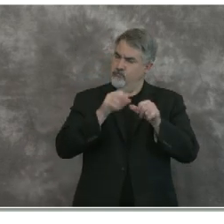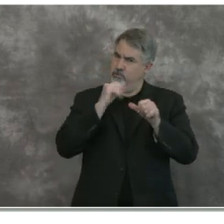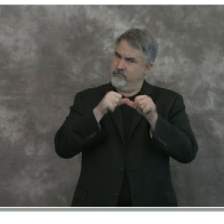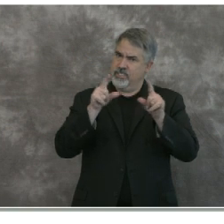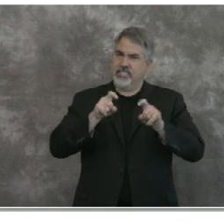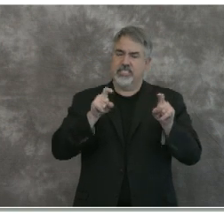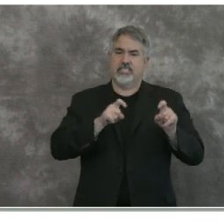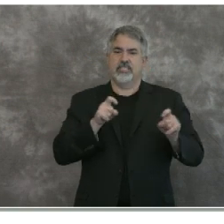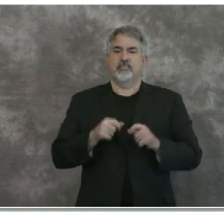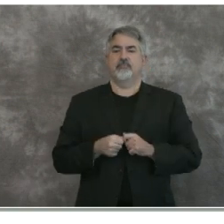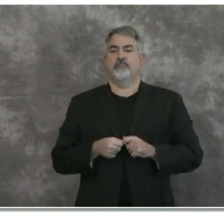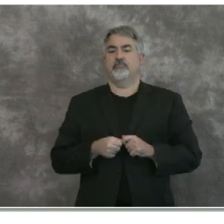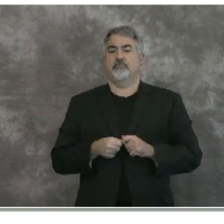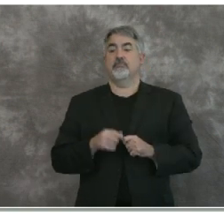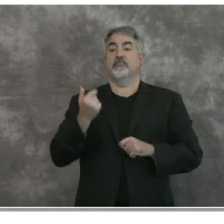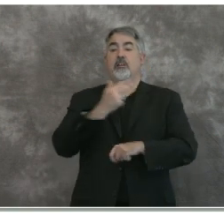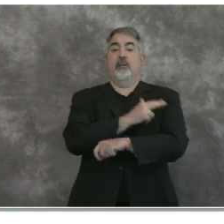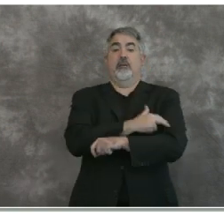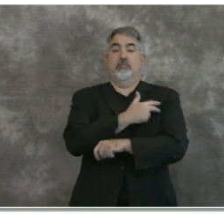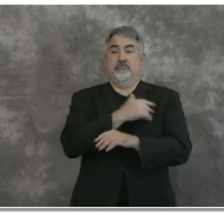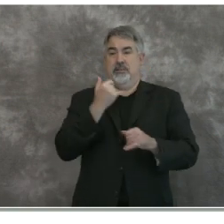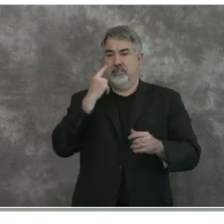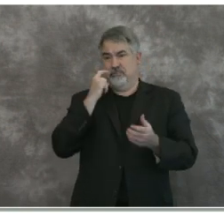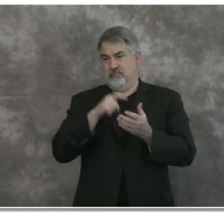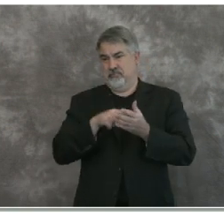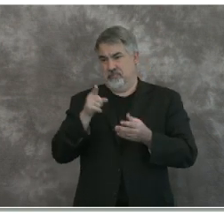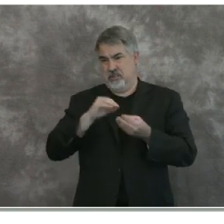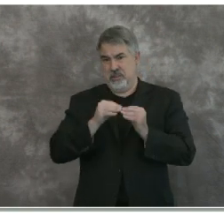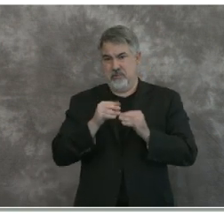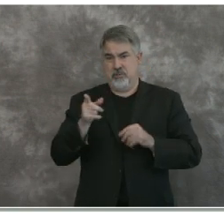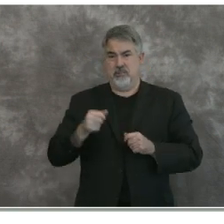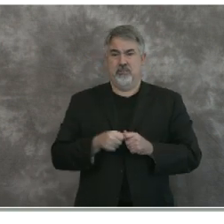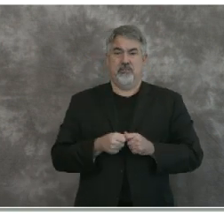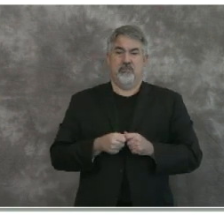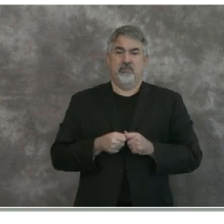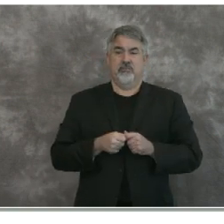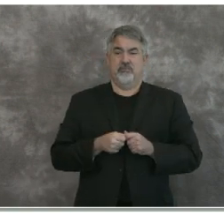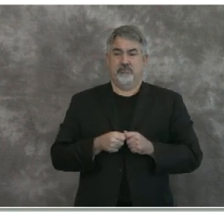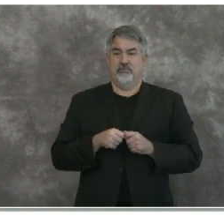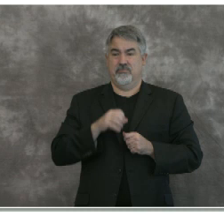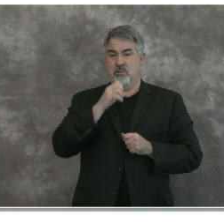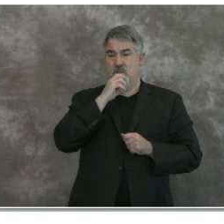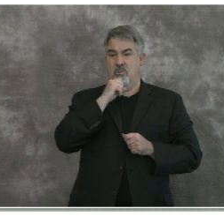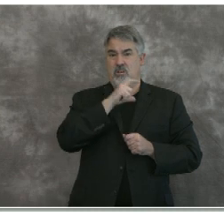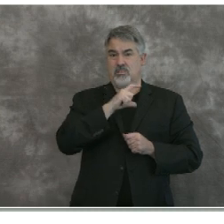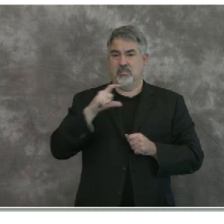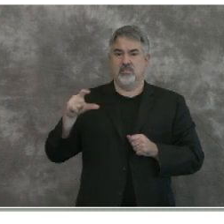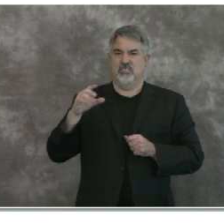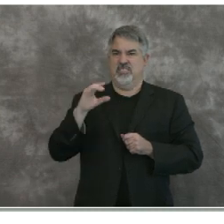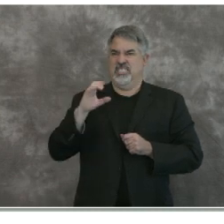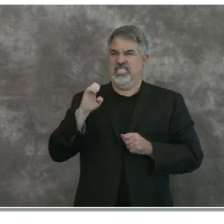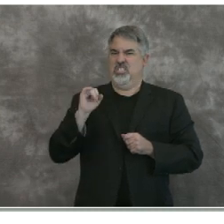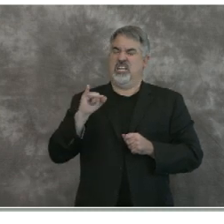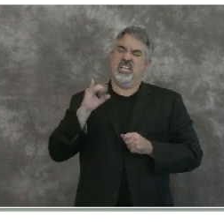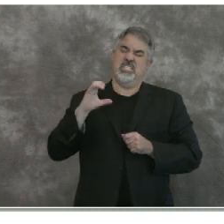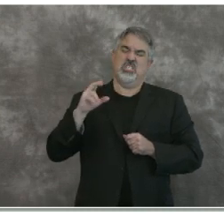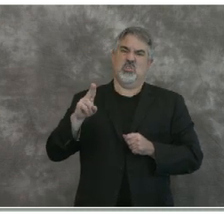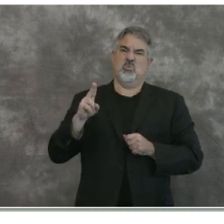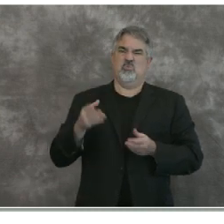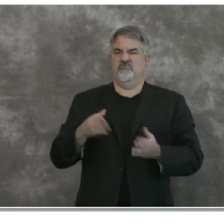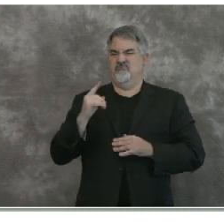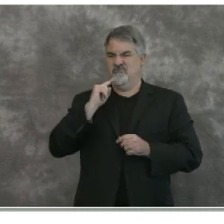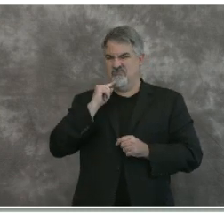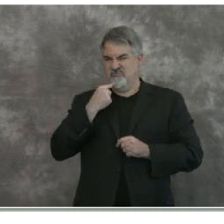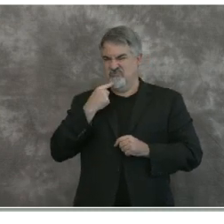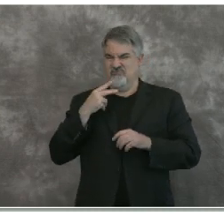hospital daily census of COVID-related folks, you see in the orange there, the COVID-related ICUs, 142,